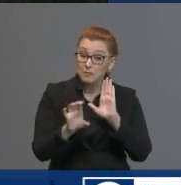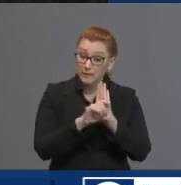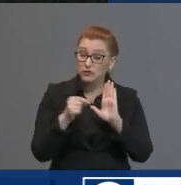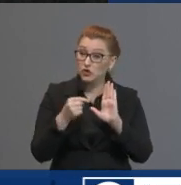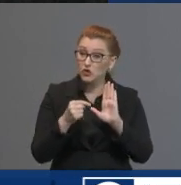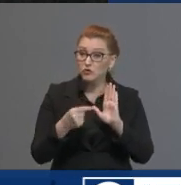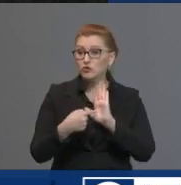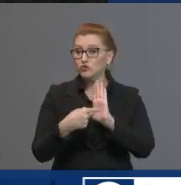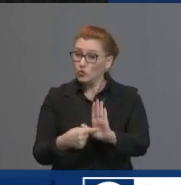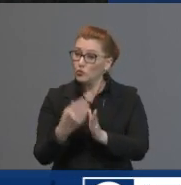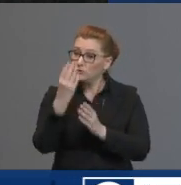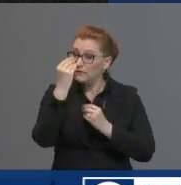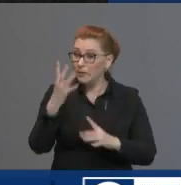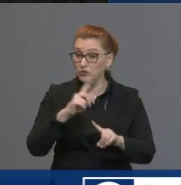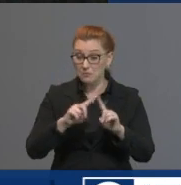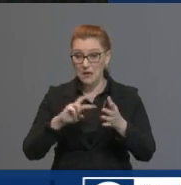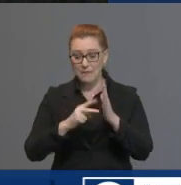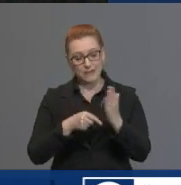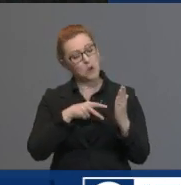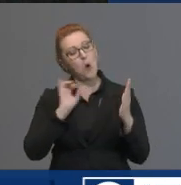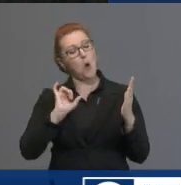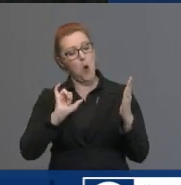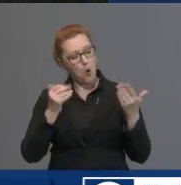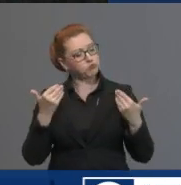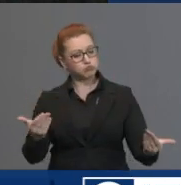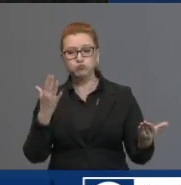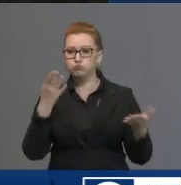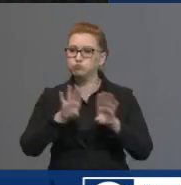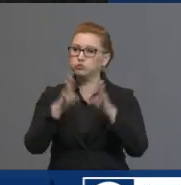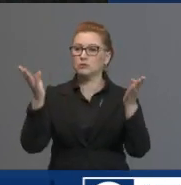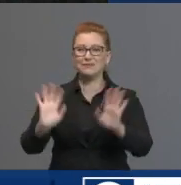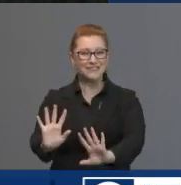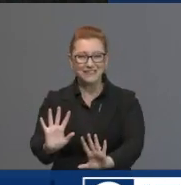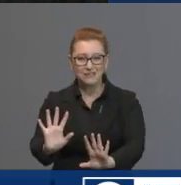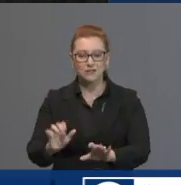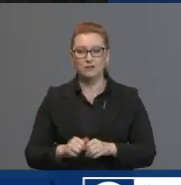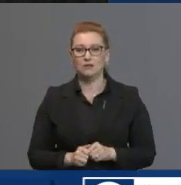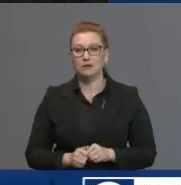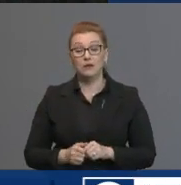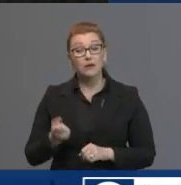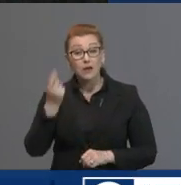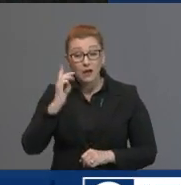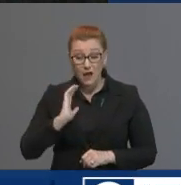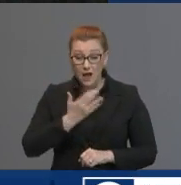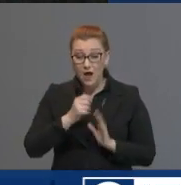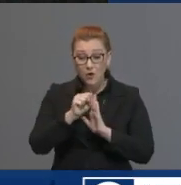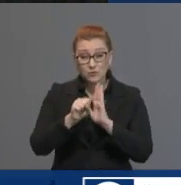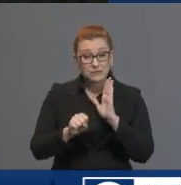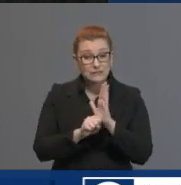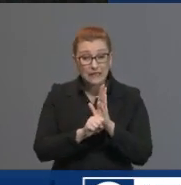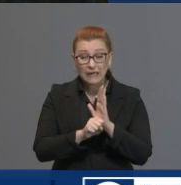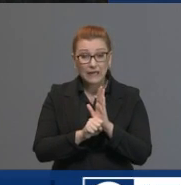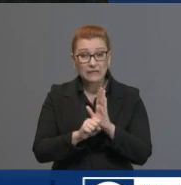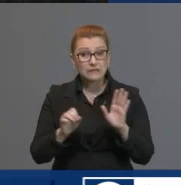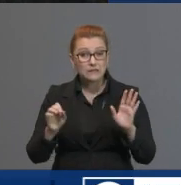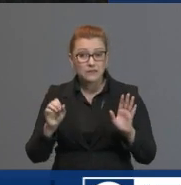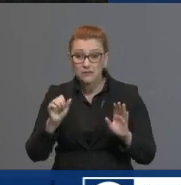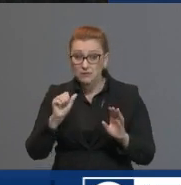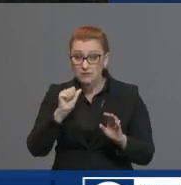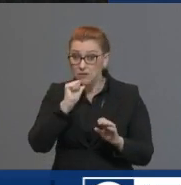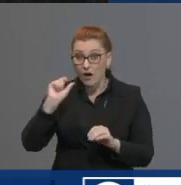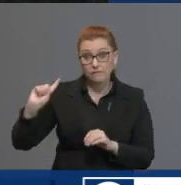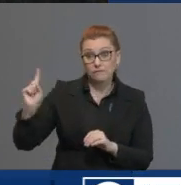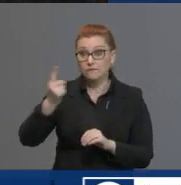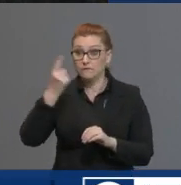provide an either or, and I think for a state like ours that wasn't hit first, that wasn't hit hardest, in